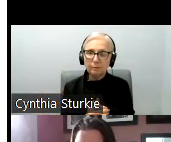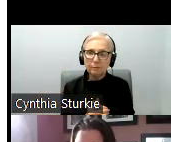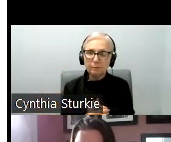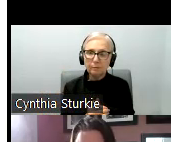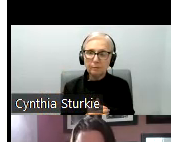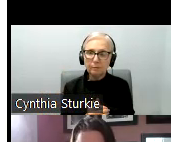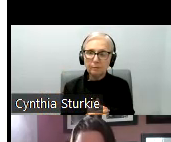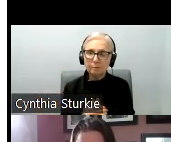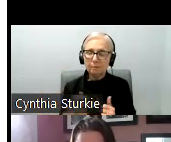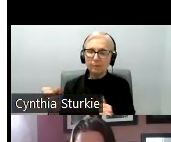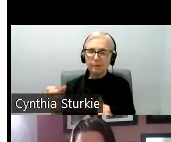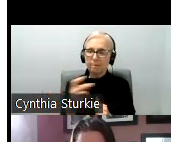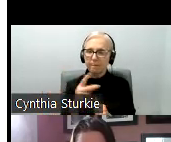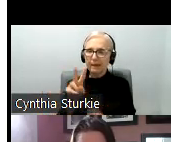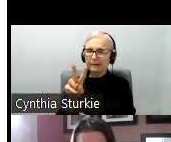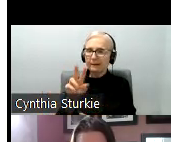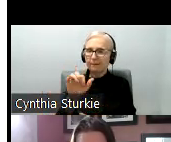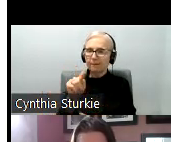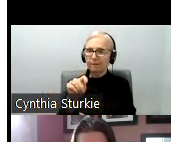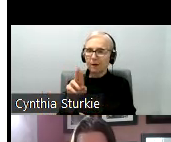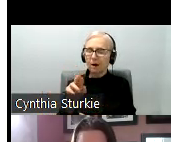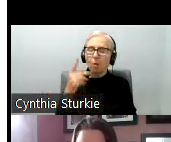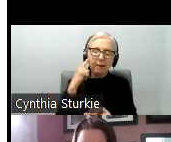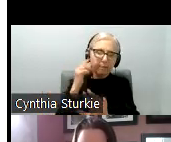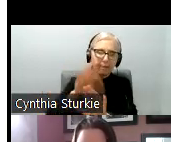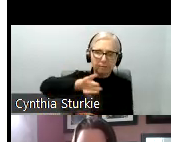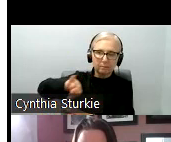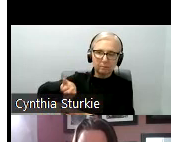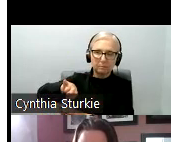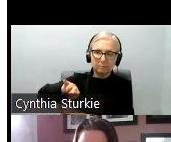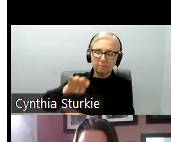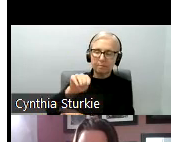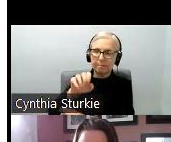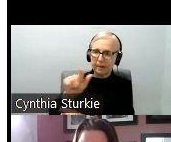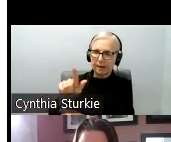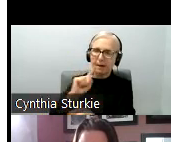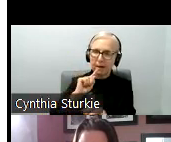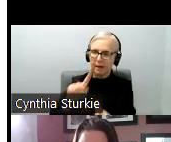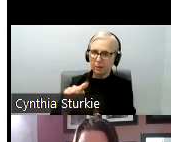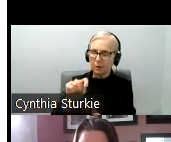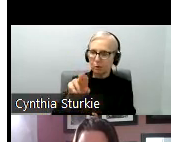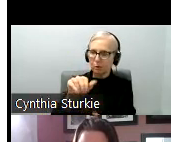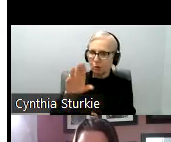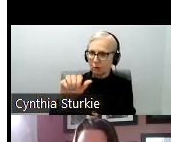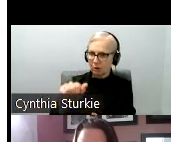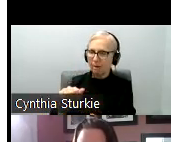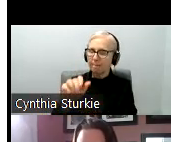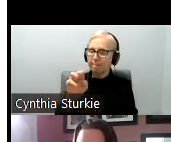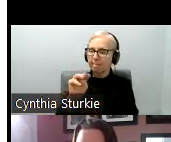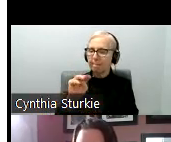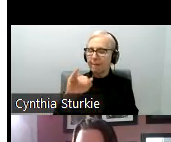And then maybe back to Victoria for MC. I think there was a question. Oh, and it looks like Mel answered Trisha's question around minor in